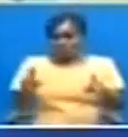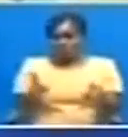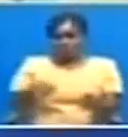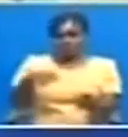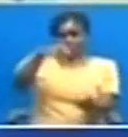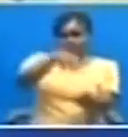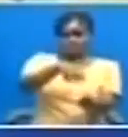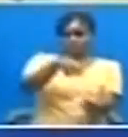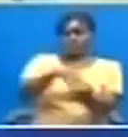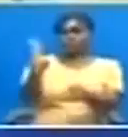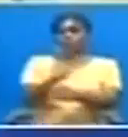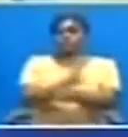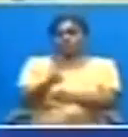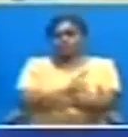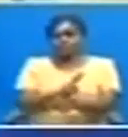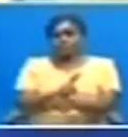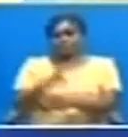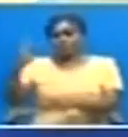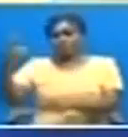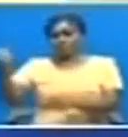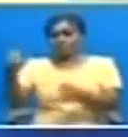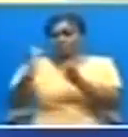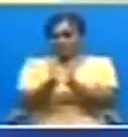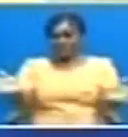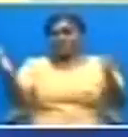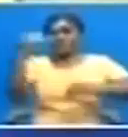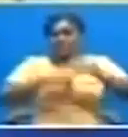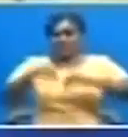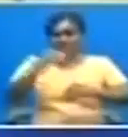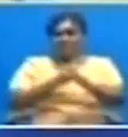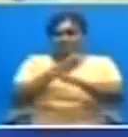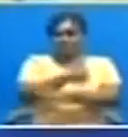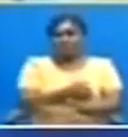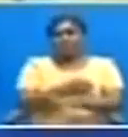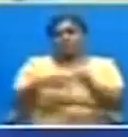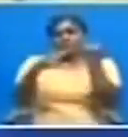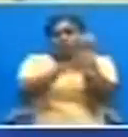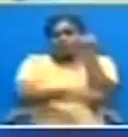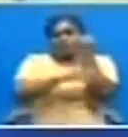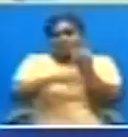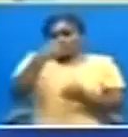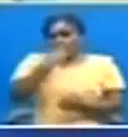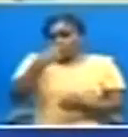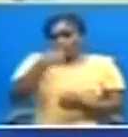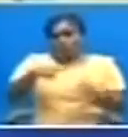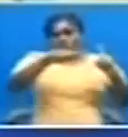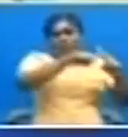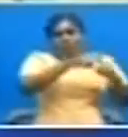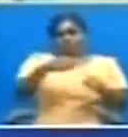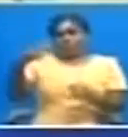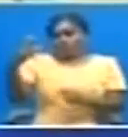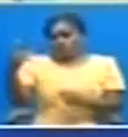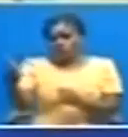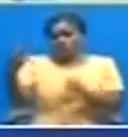polling stations that will be used in the October 25th general election across the Republic of Tanzania. A total of